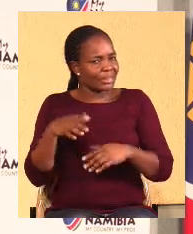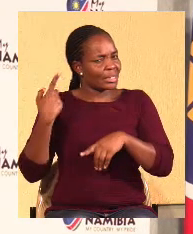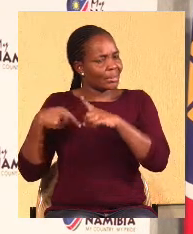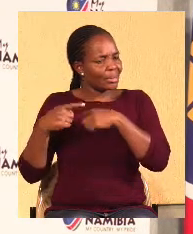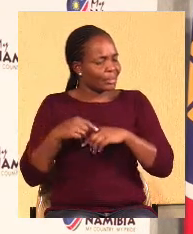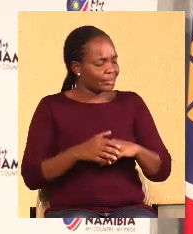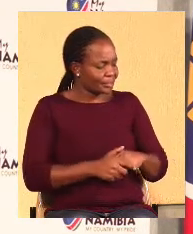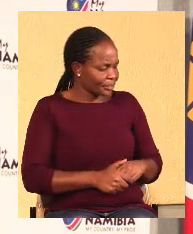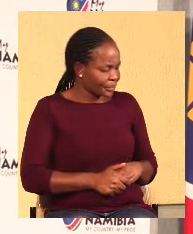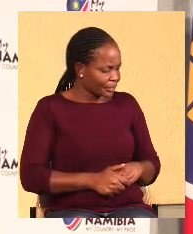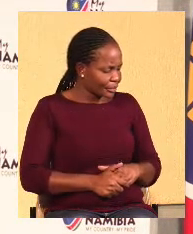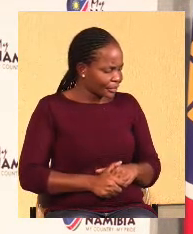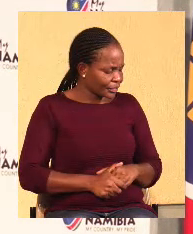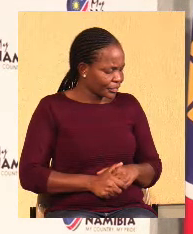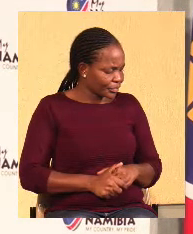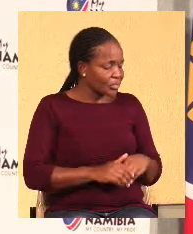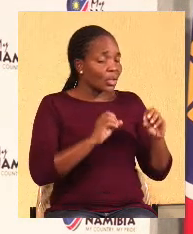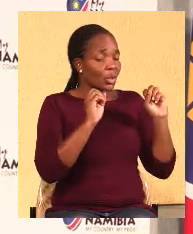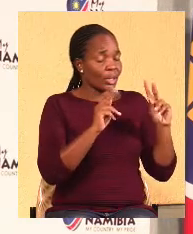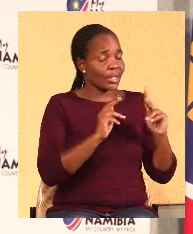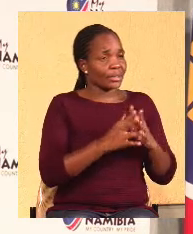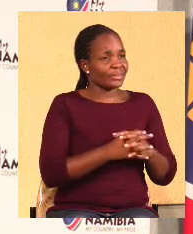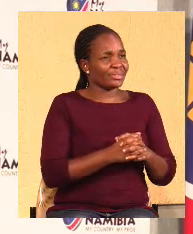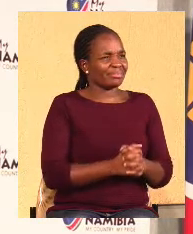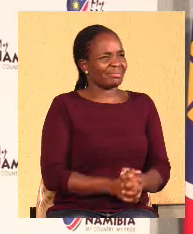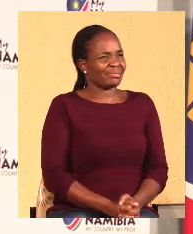again? All right.